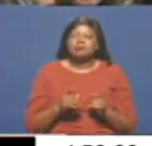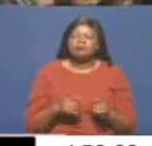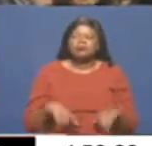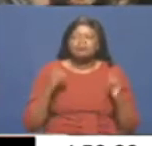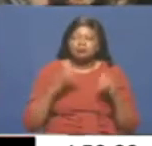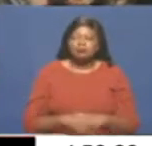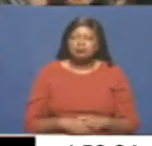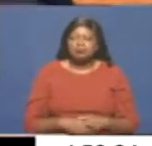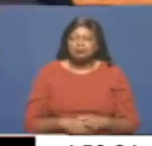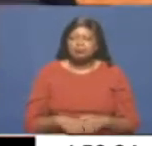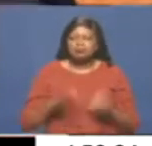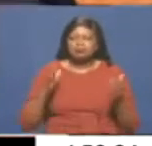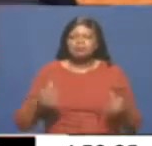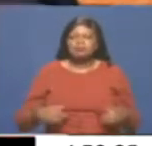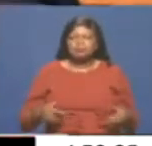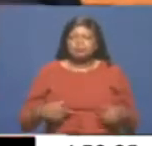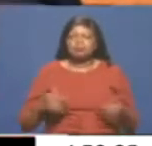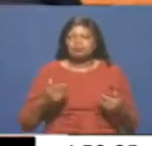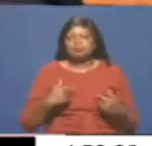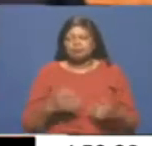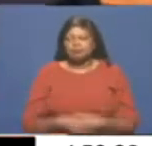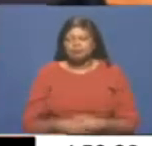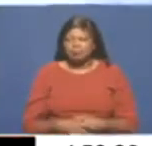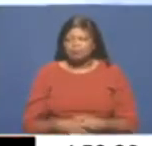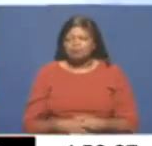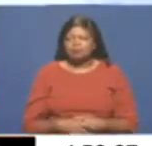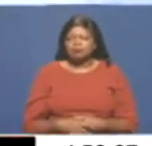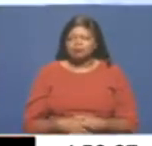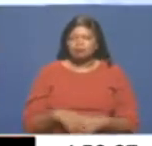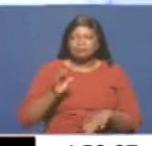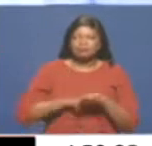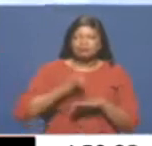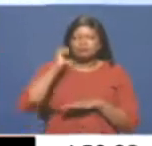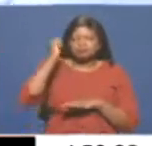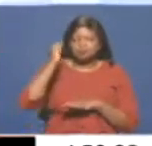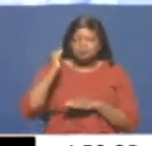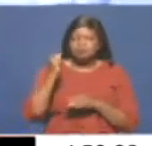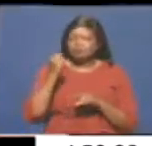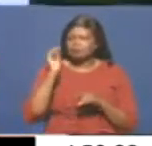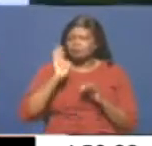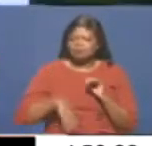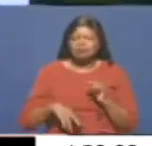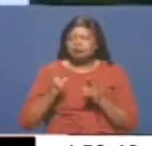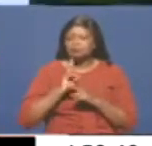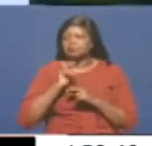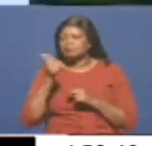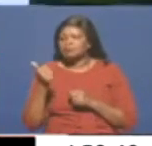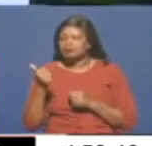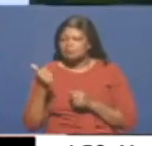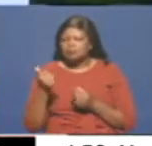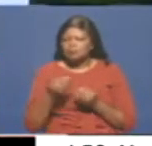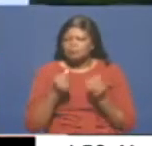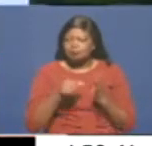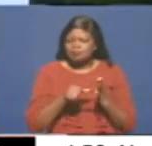the youth to partake in meaningful political cause instead of being used by selfish individuals to settle political scores. Our youth should not